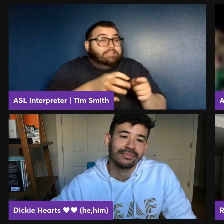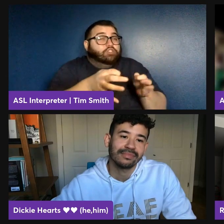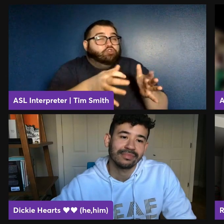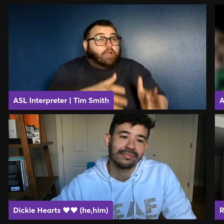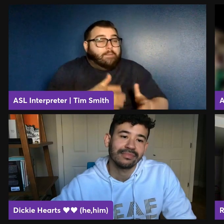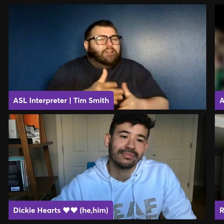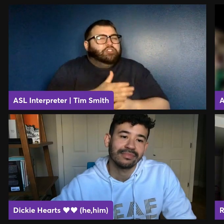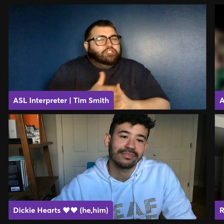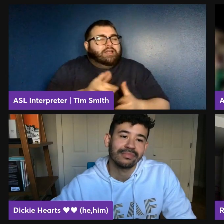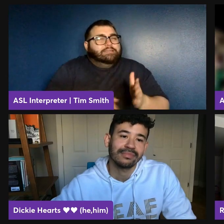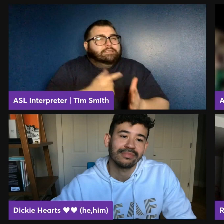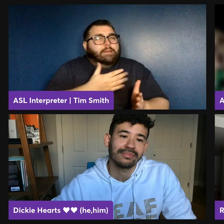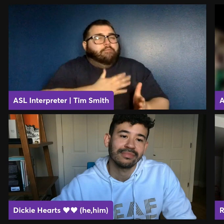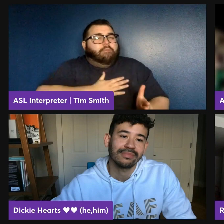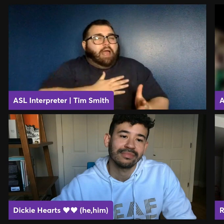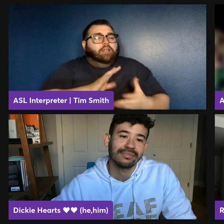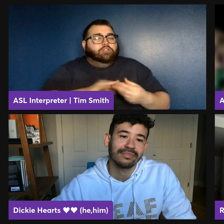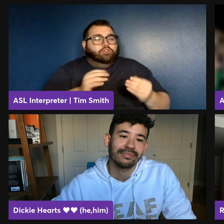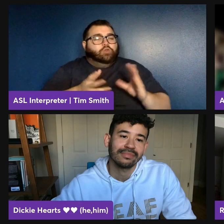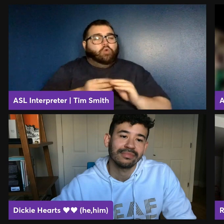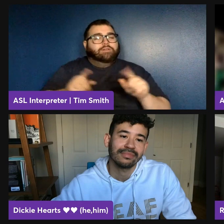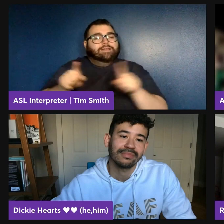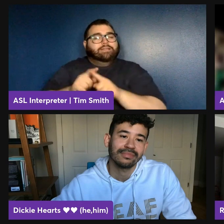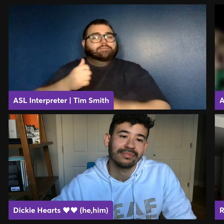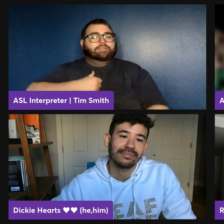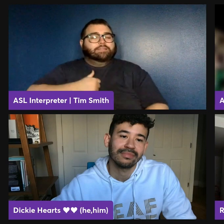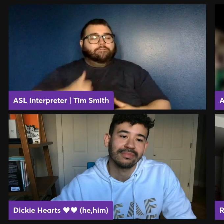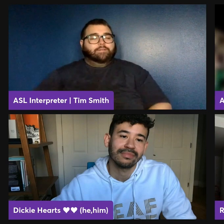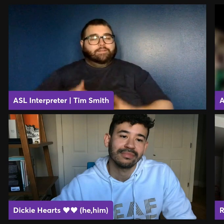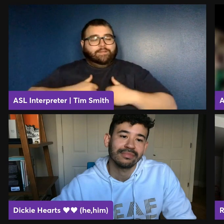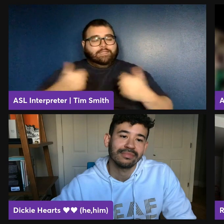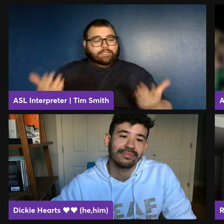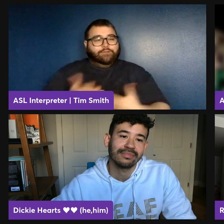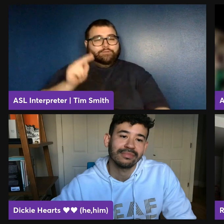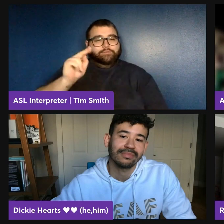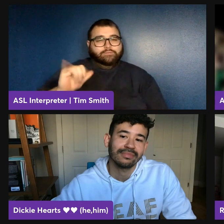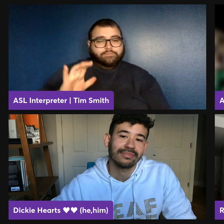my stories as myself living in New York.